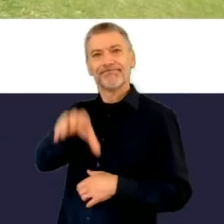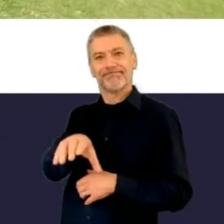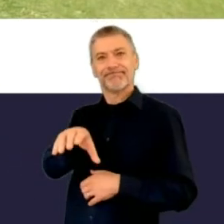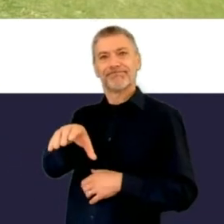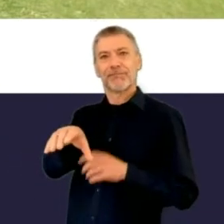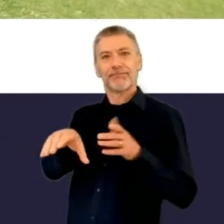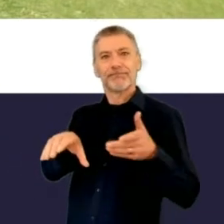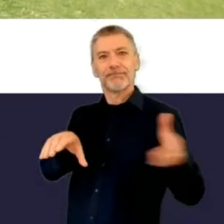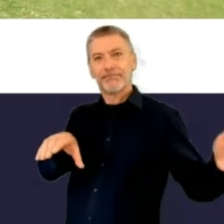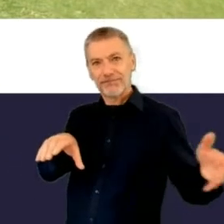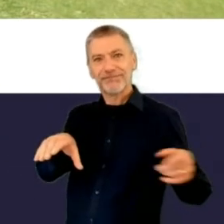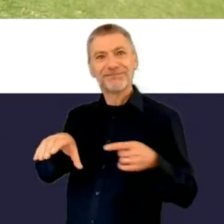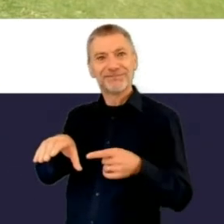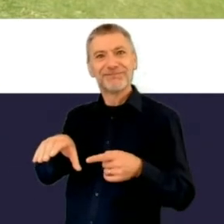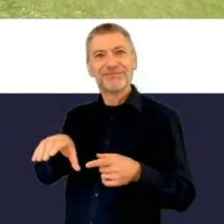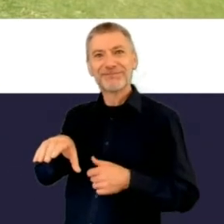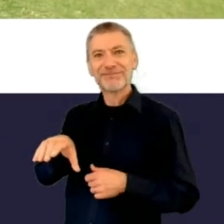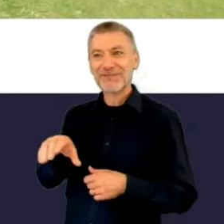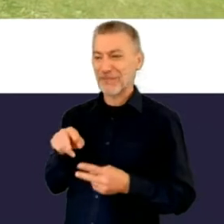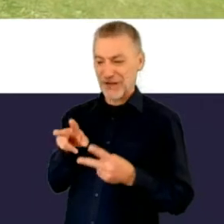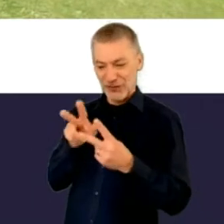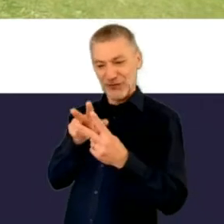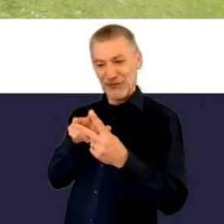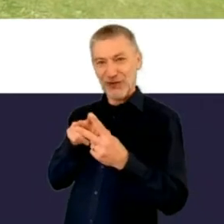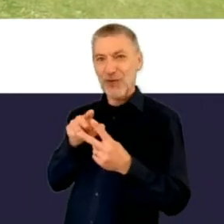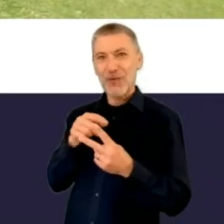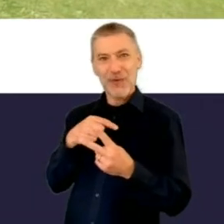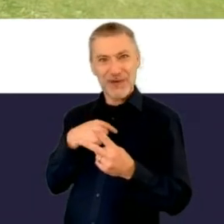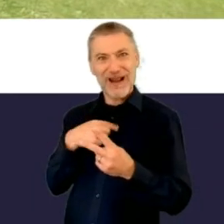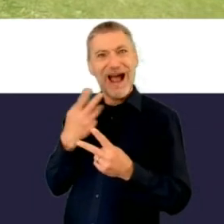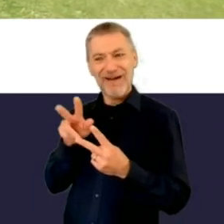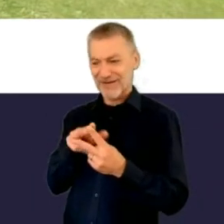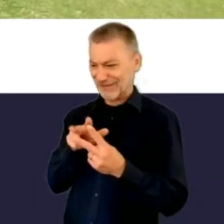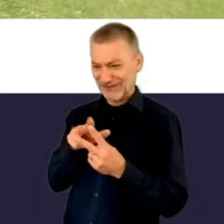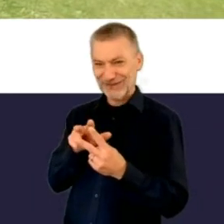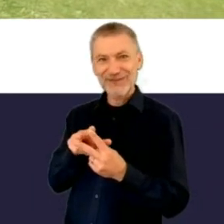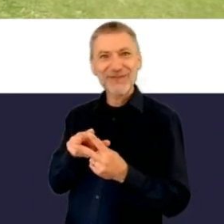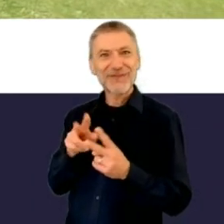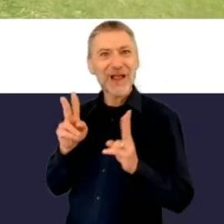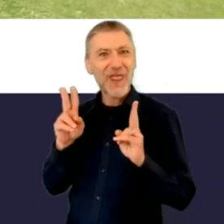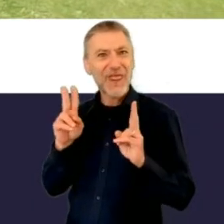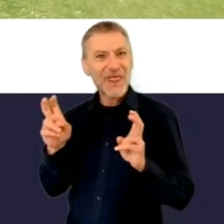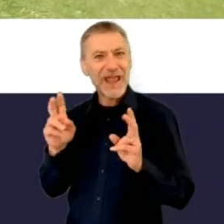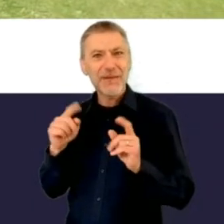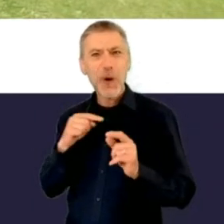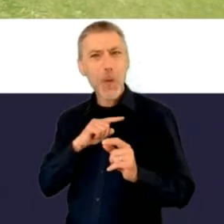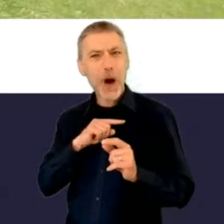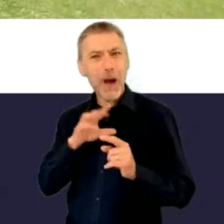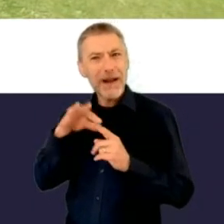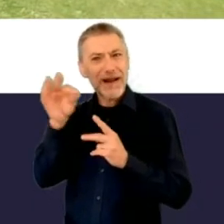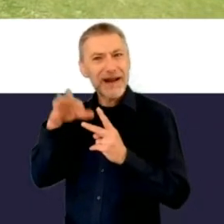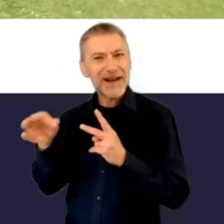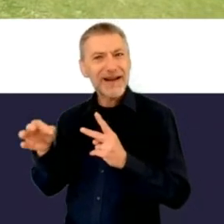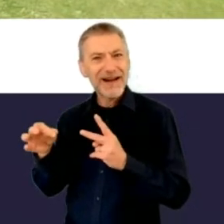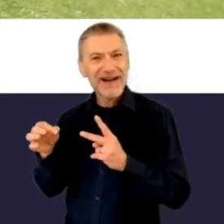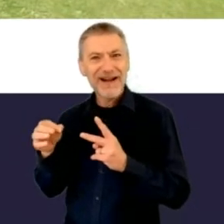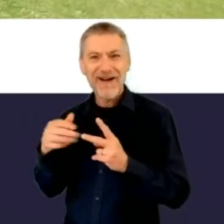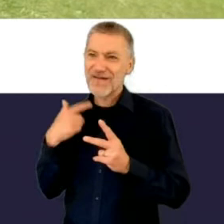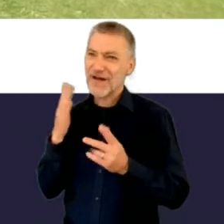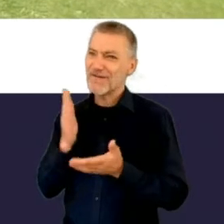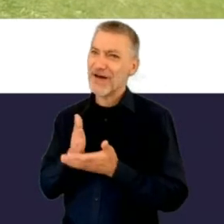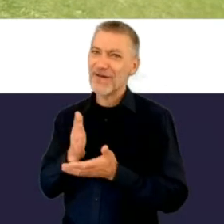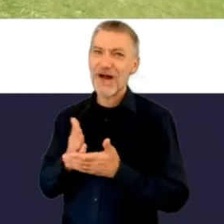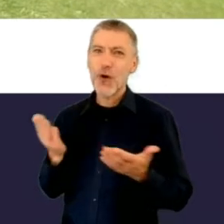So the two kind of the theme that runs along these technologies and why I've picked them out as the cool ones